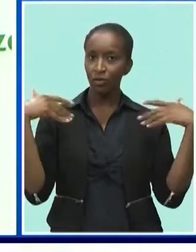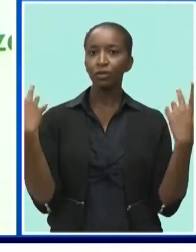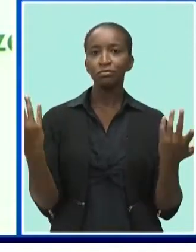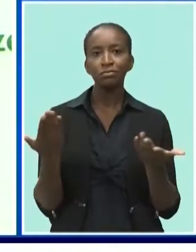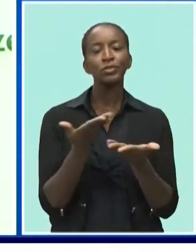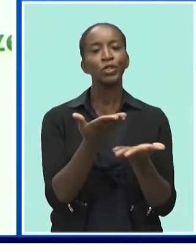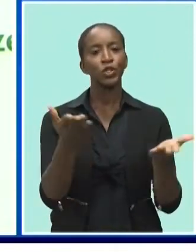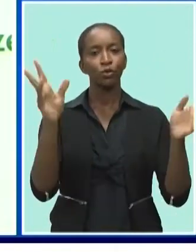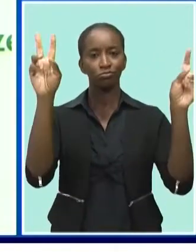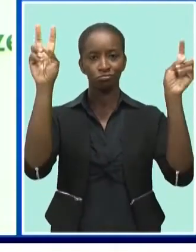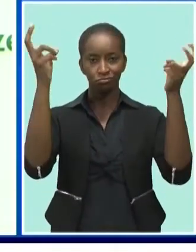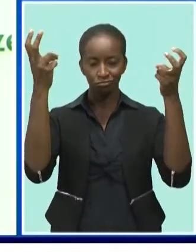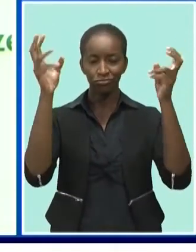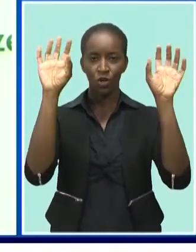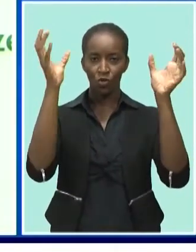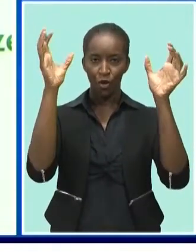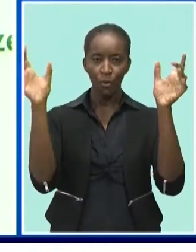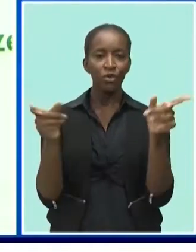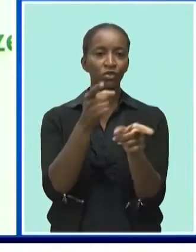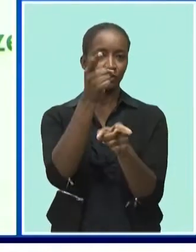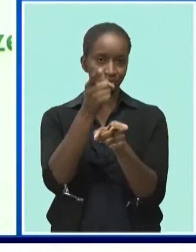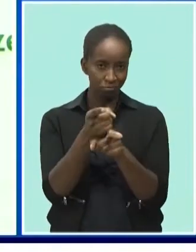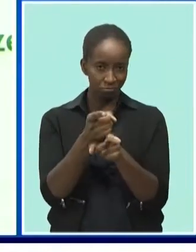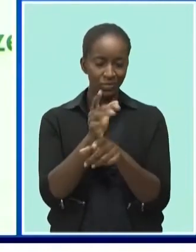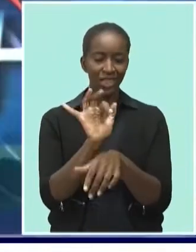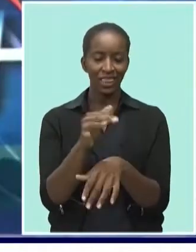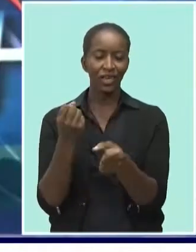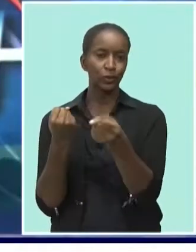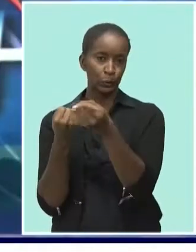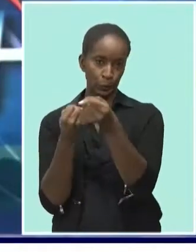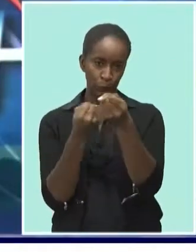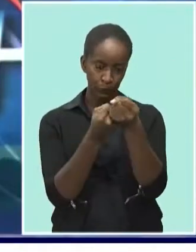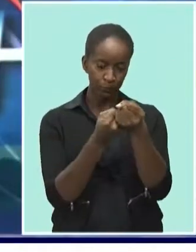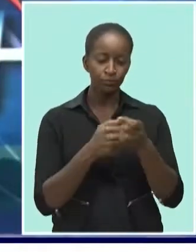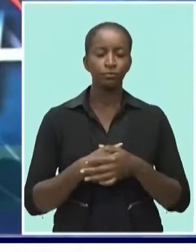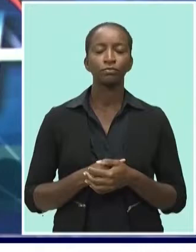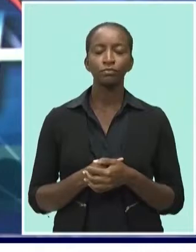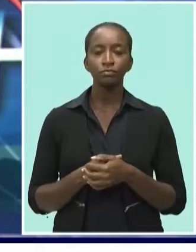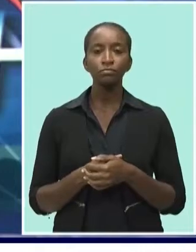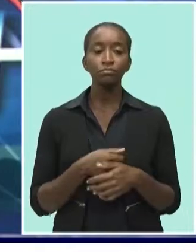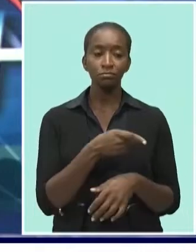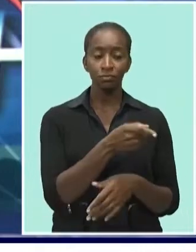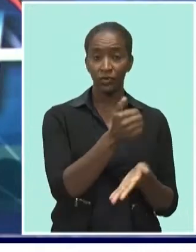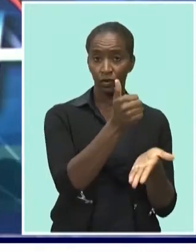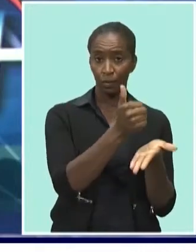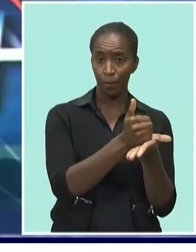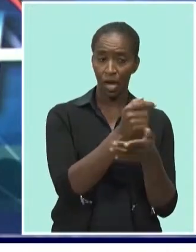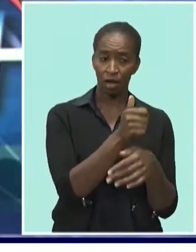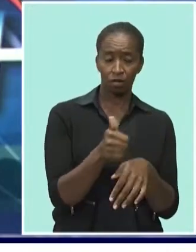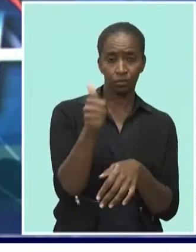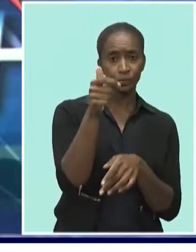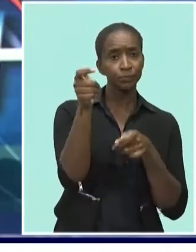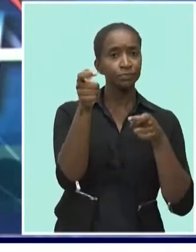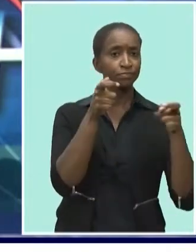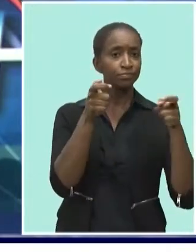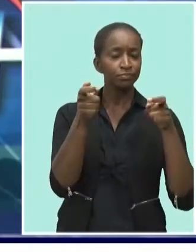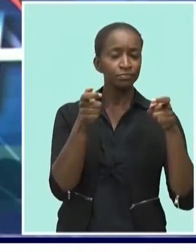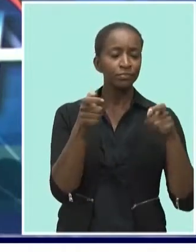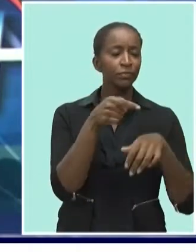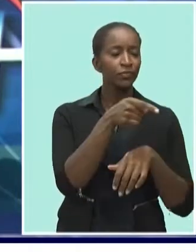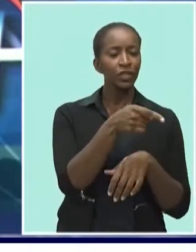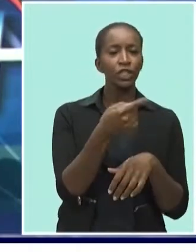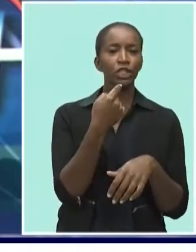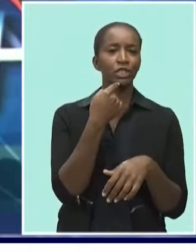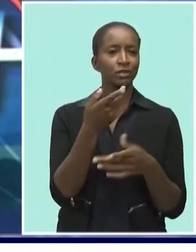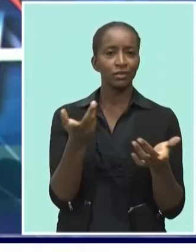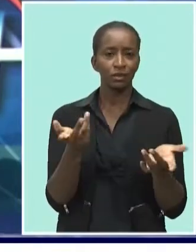over correct and you are supporting the festival. First Citizens Bank CEO Carol Eleuthère Jean-Marie says